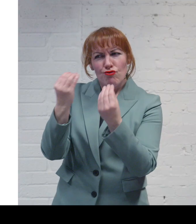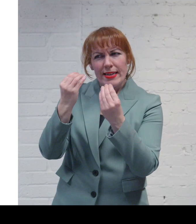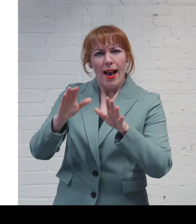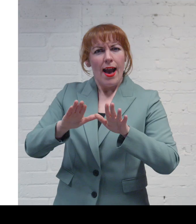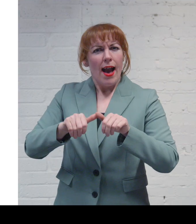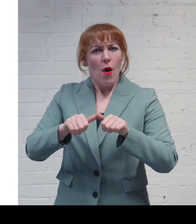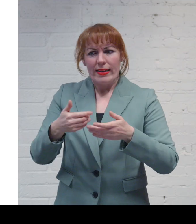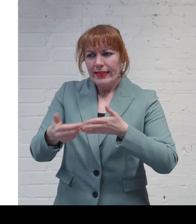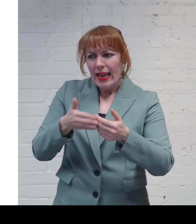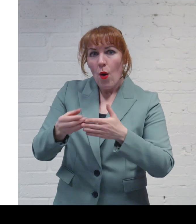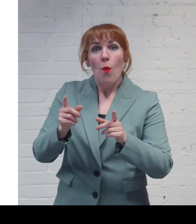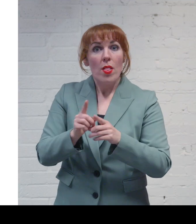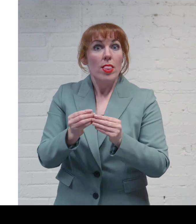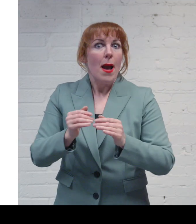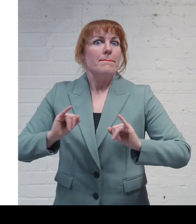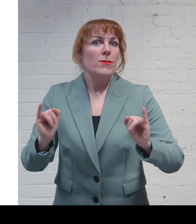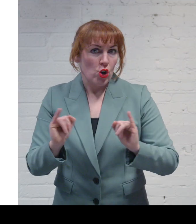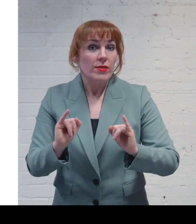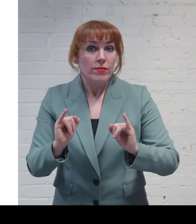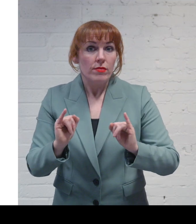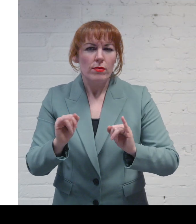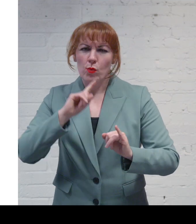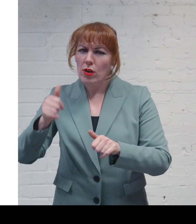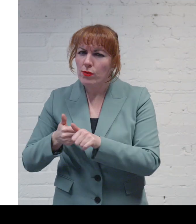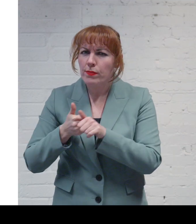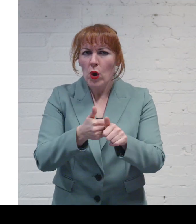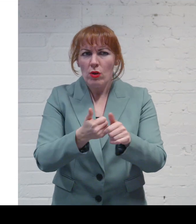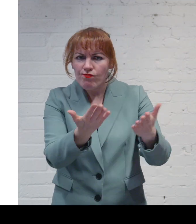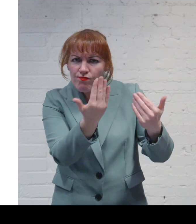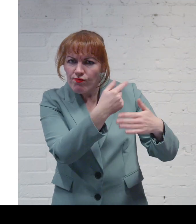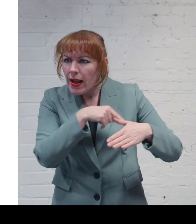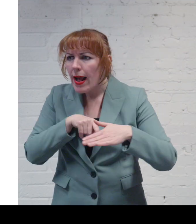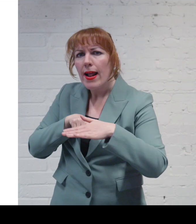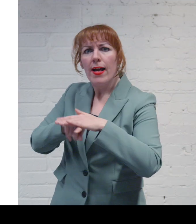The Lyric team have been trained to deal with emergencies and they will support you with leaving the building.